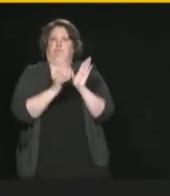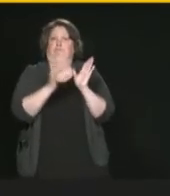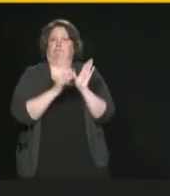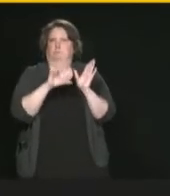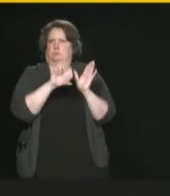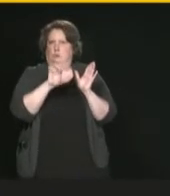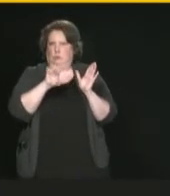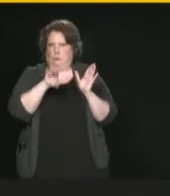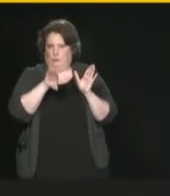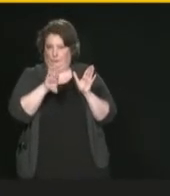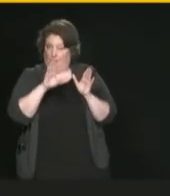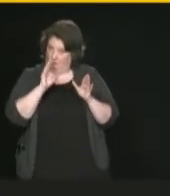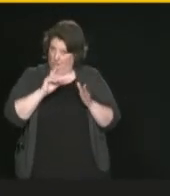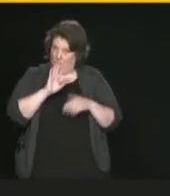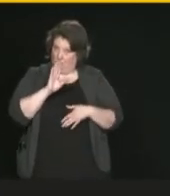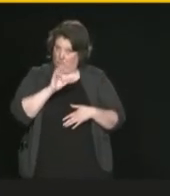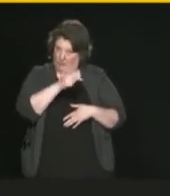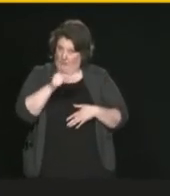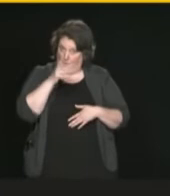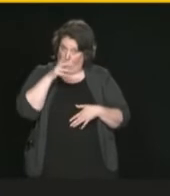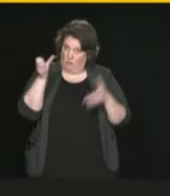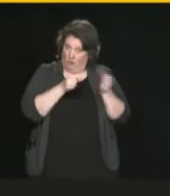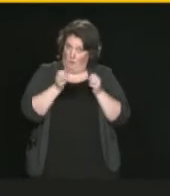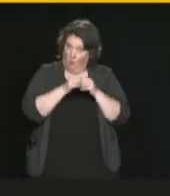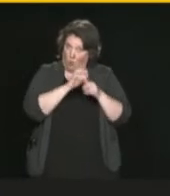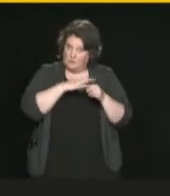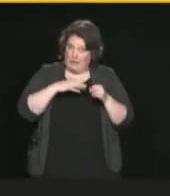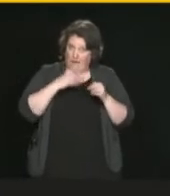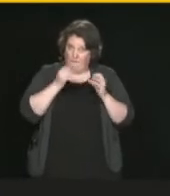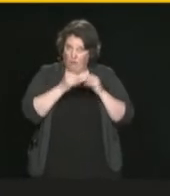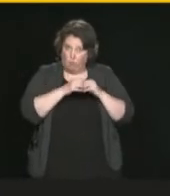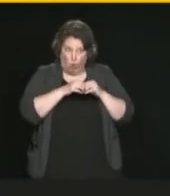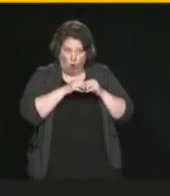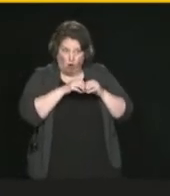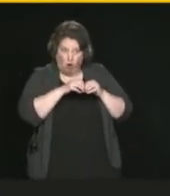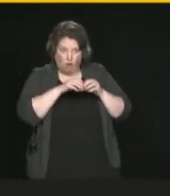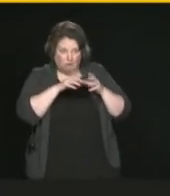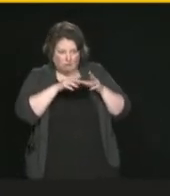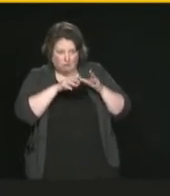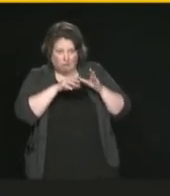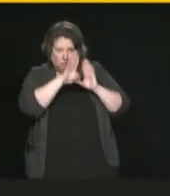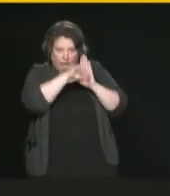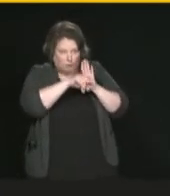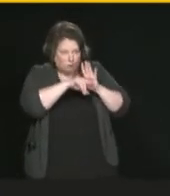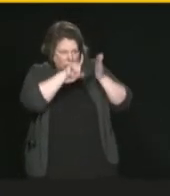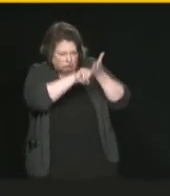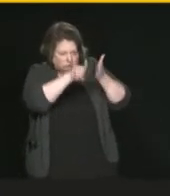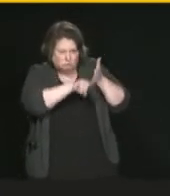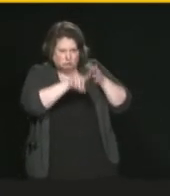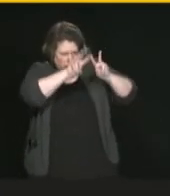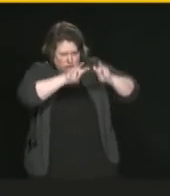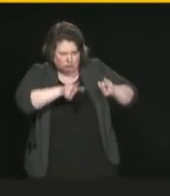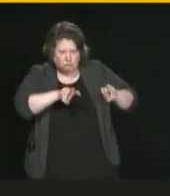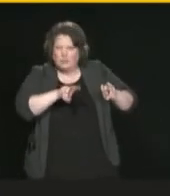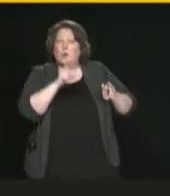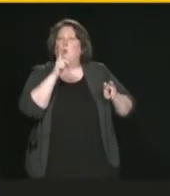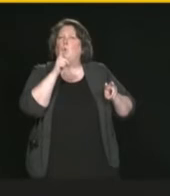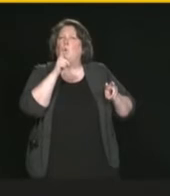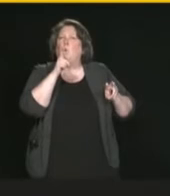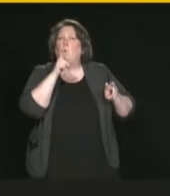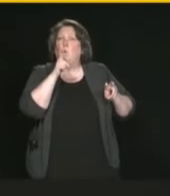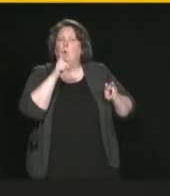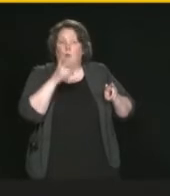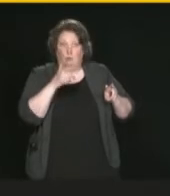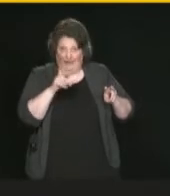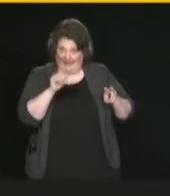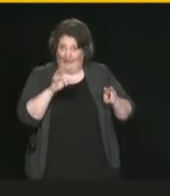to do those checks? And who will do them? Because if you're announcing penalties such as this,